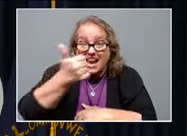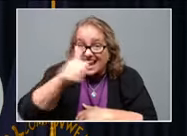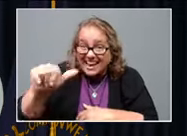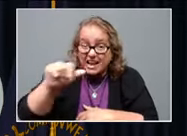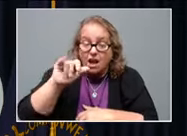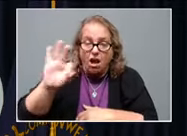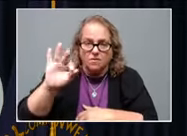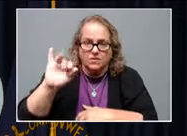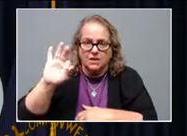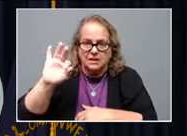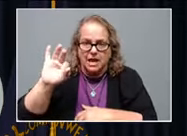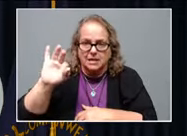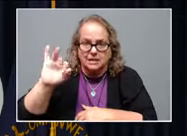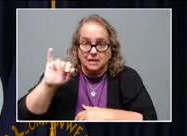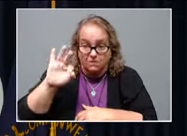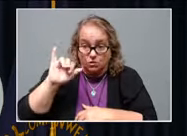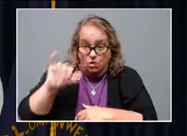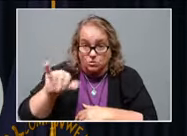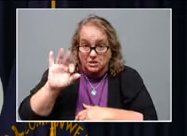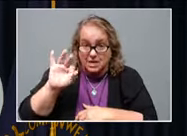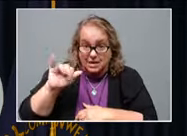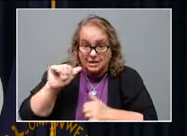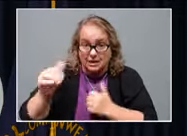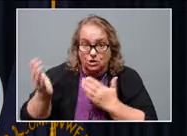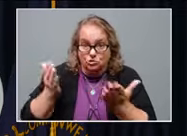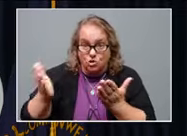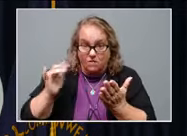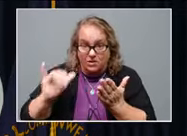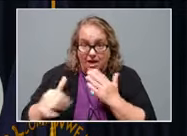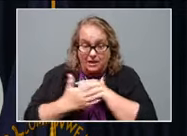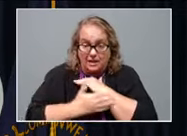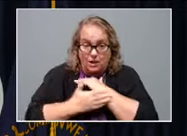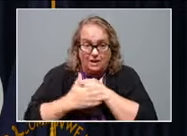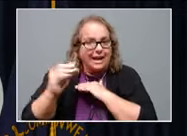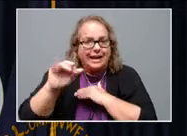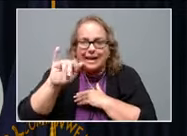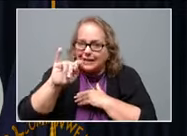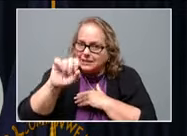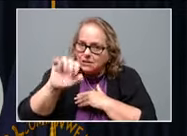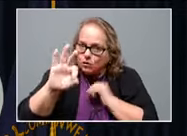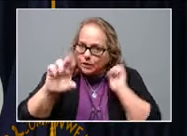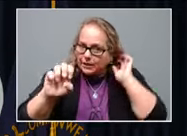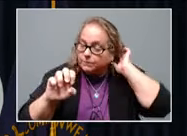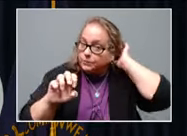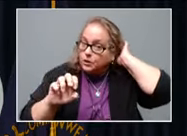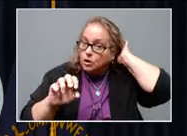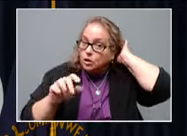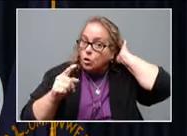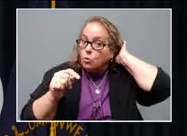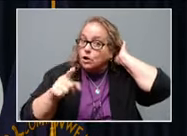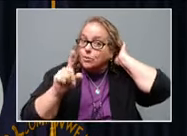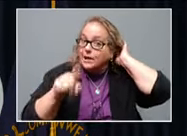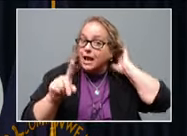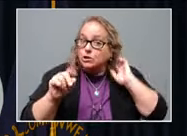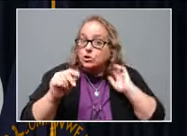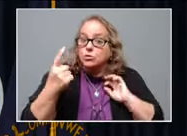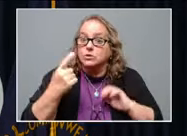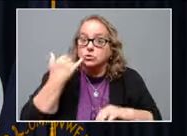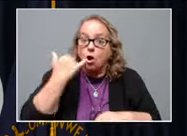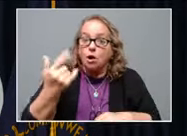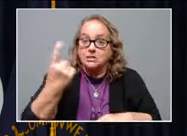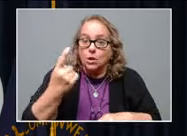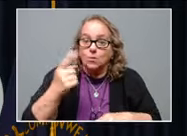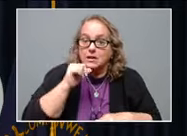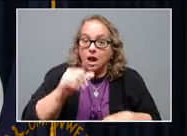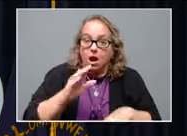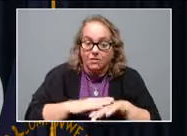if those 19 can service that county, and it is free. What they can't do is call somebody that's not on that list because it was bid